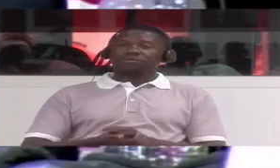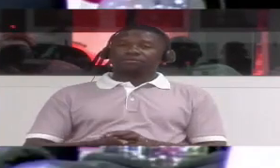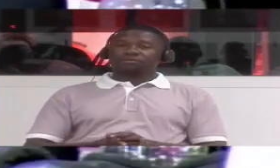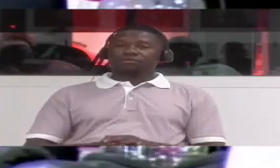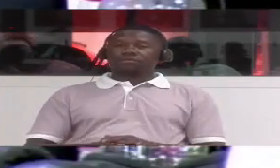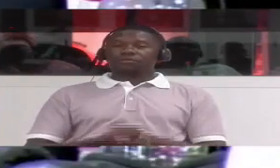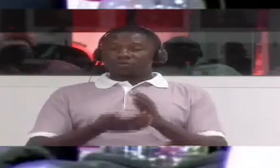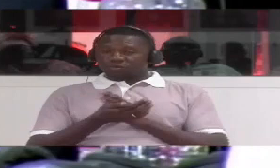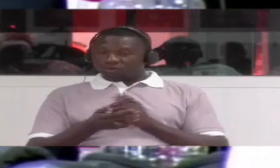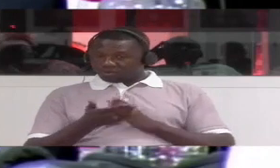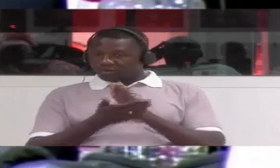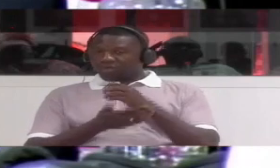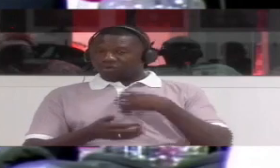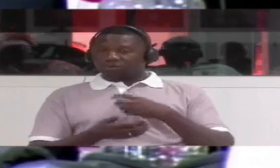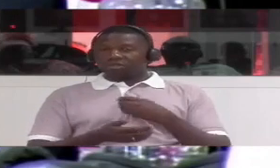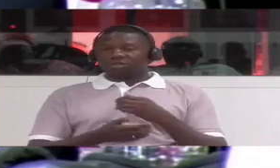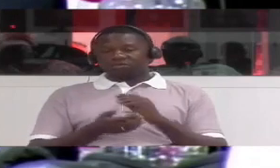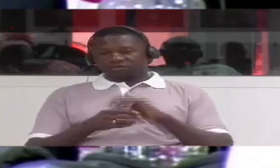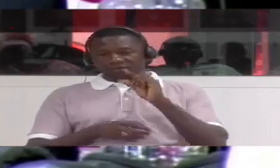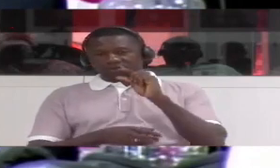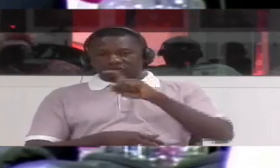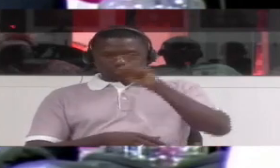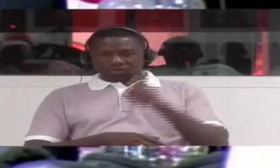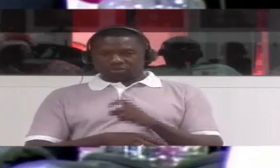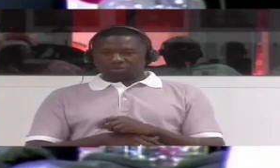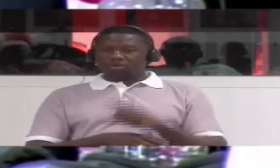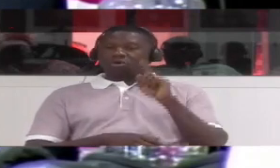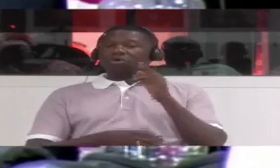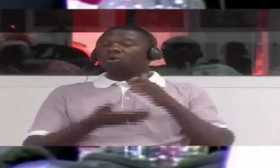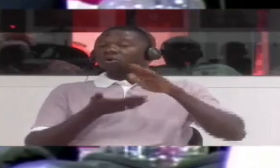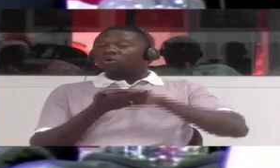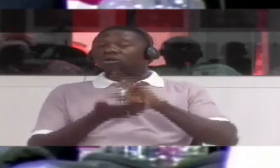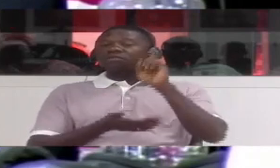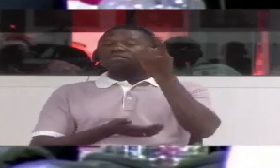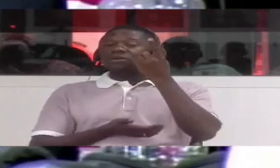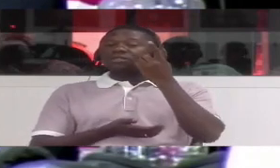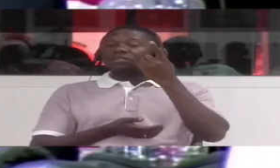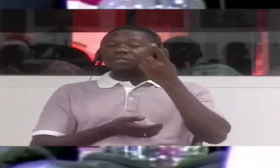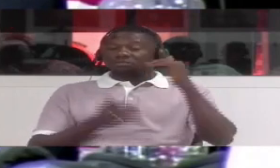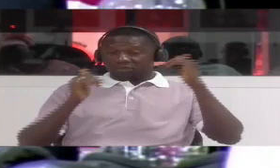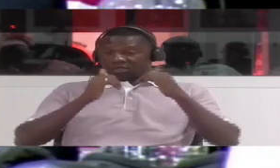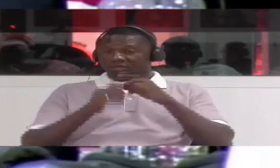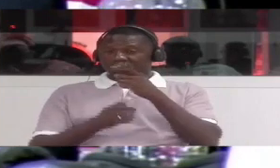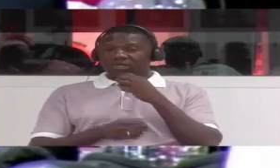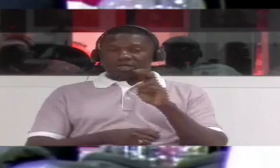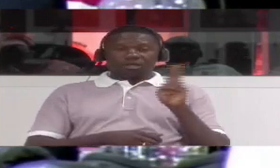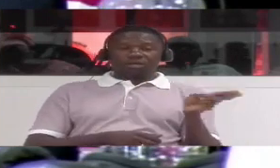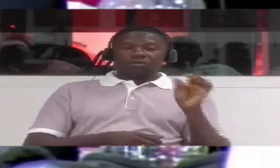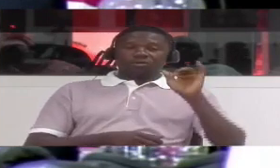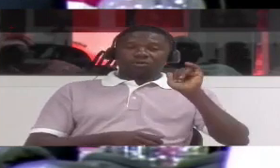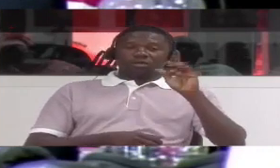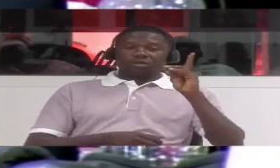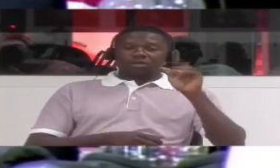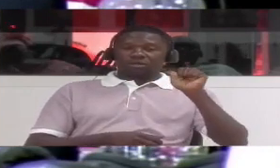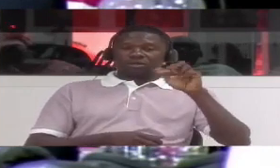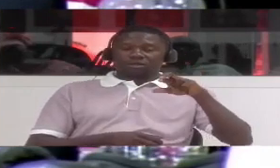questions. Yeah. On the first occasion, you said it was clear that Mr. Haidara, the deputy director, and Mr. Nuruseka,